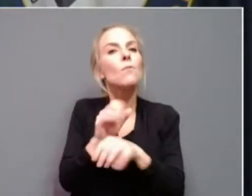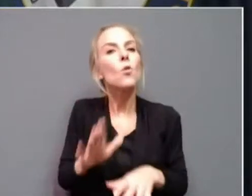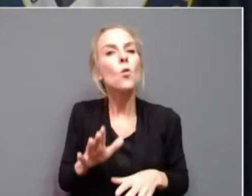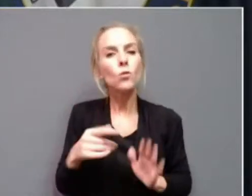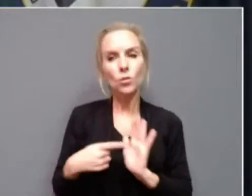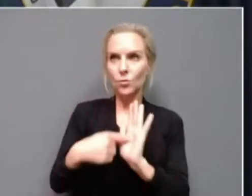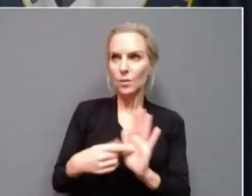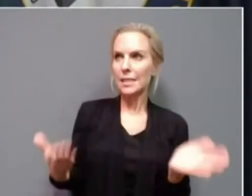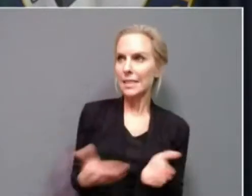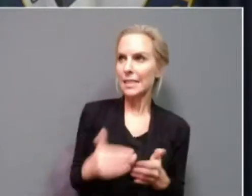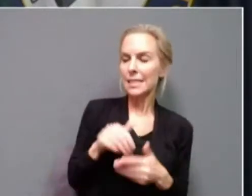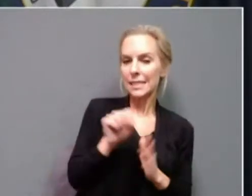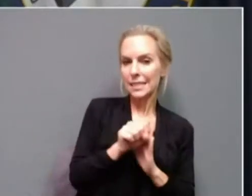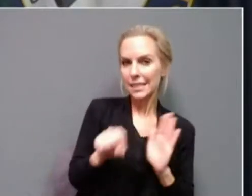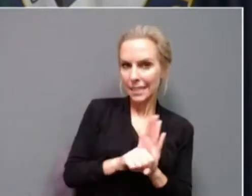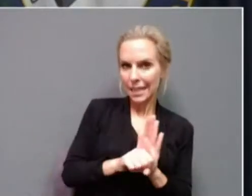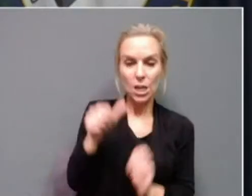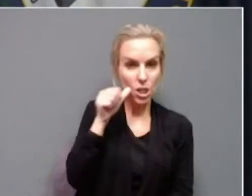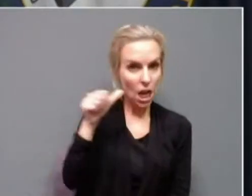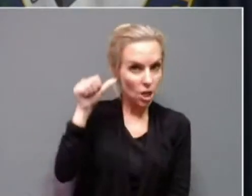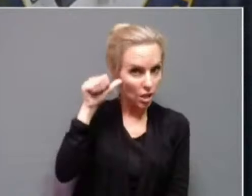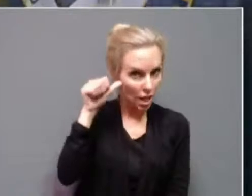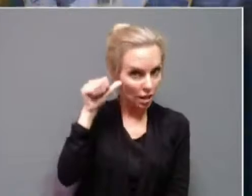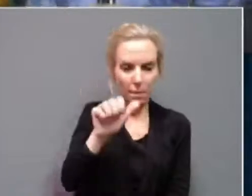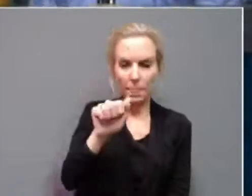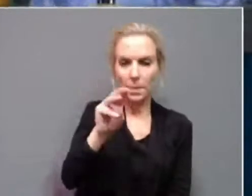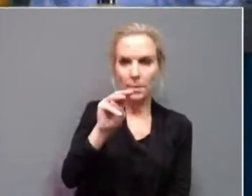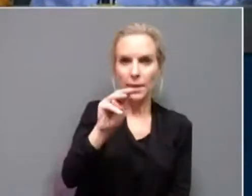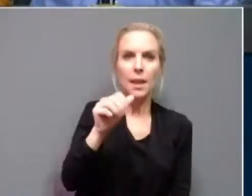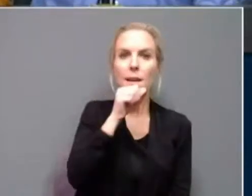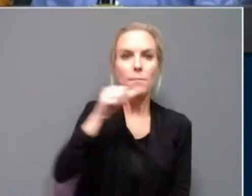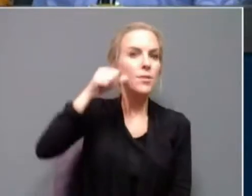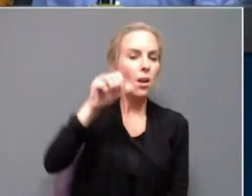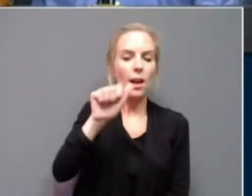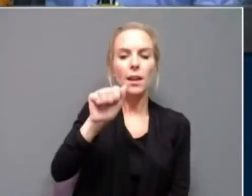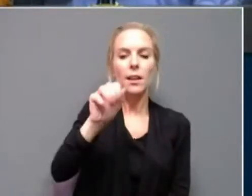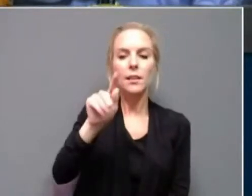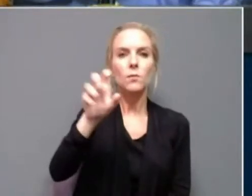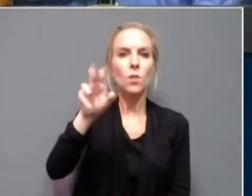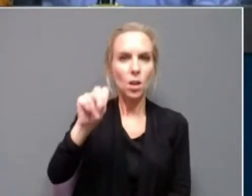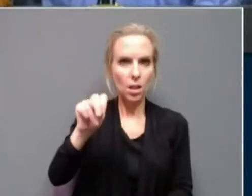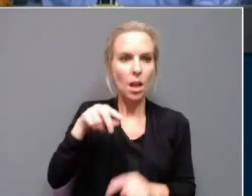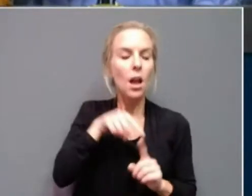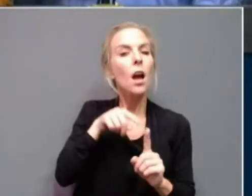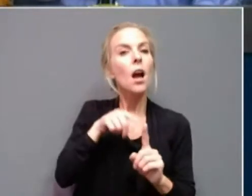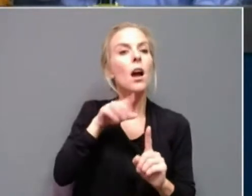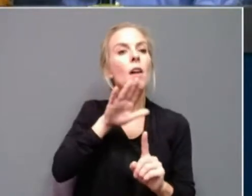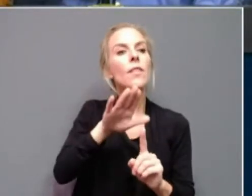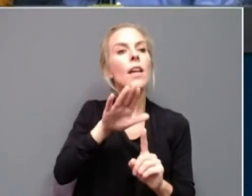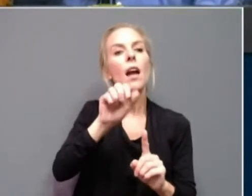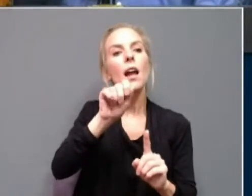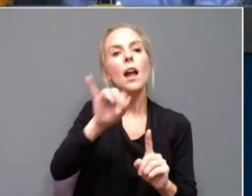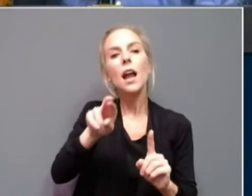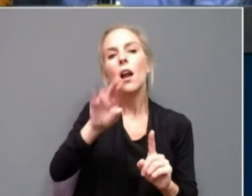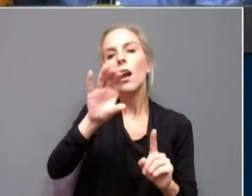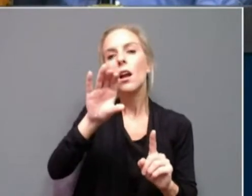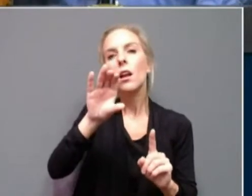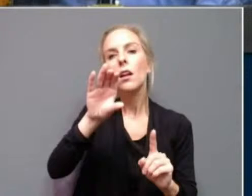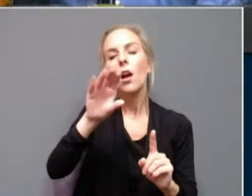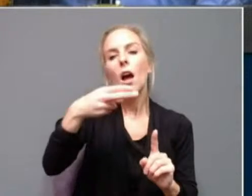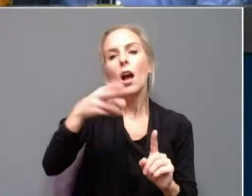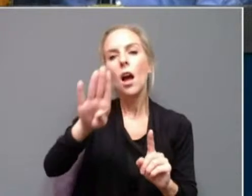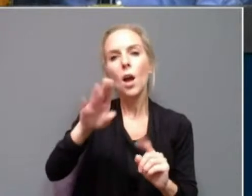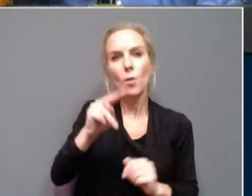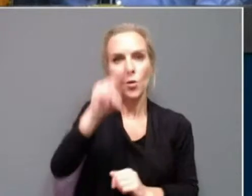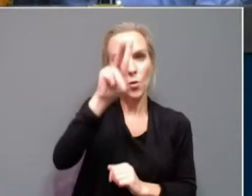state. Yesterday, Amazon announced the start of operations at its air cargo hub at the Cincinnati Northern Kentucky